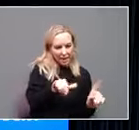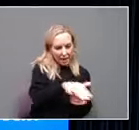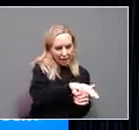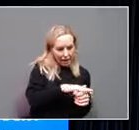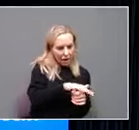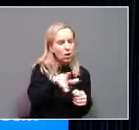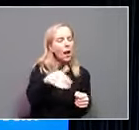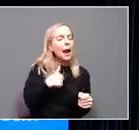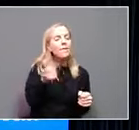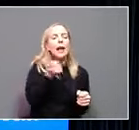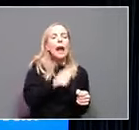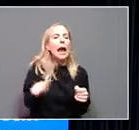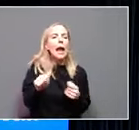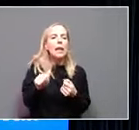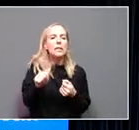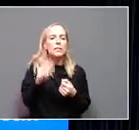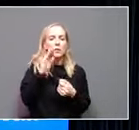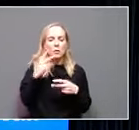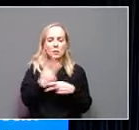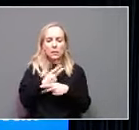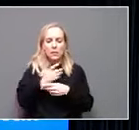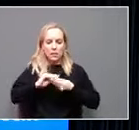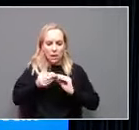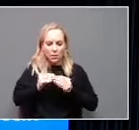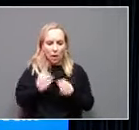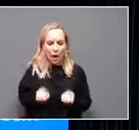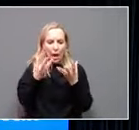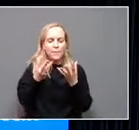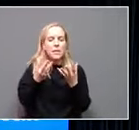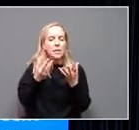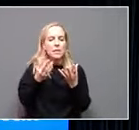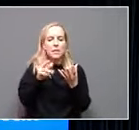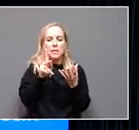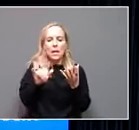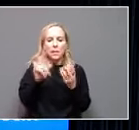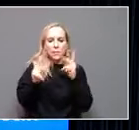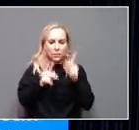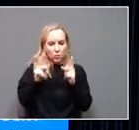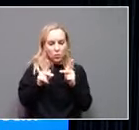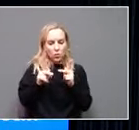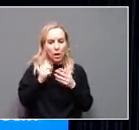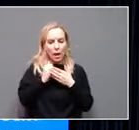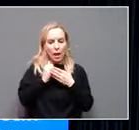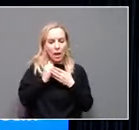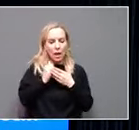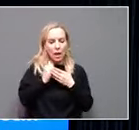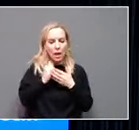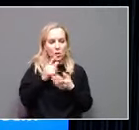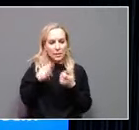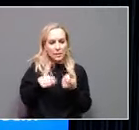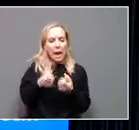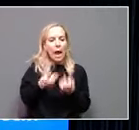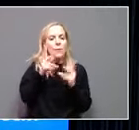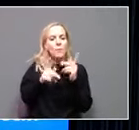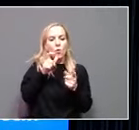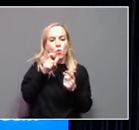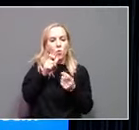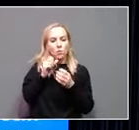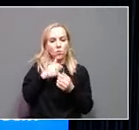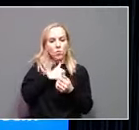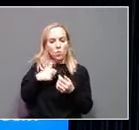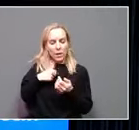any figures on the number of Kentuckians who have been helped either through the Team Western Kentucky